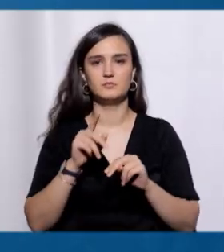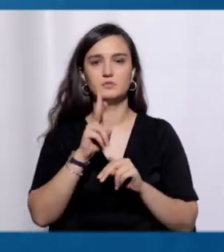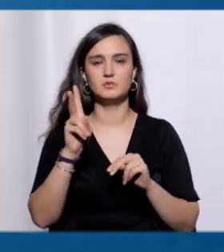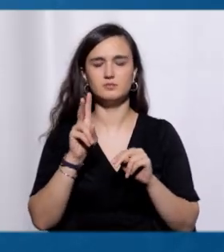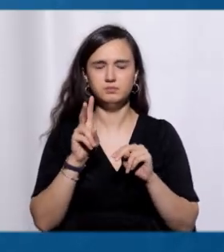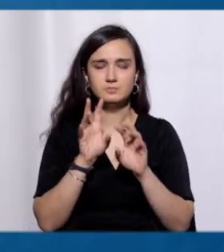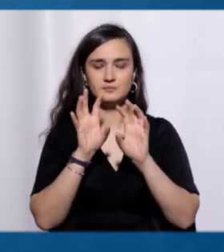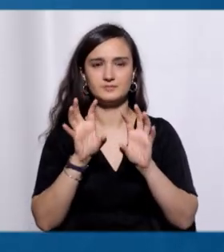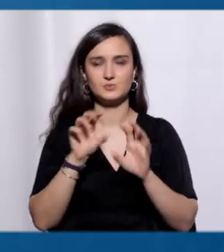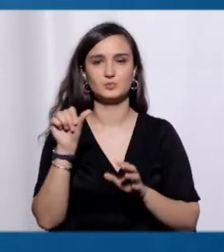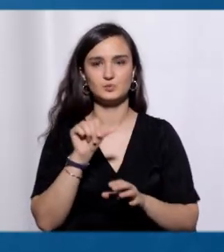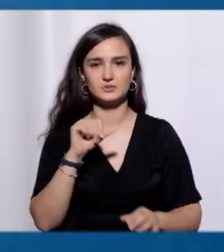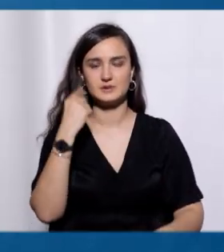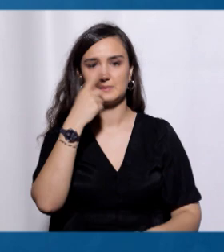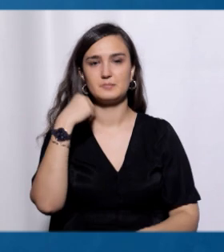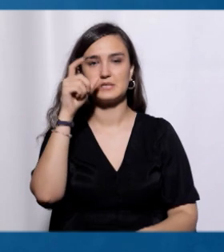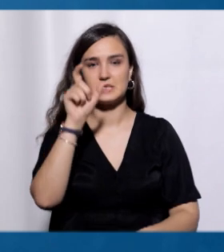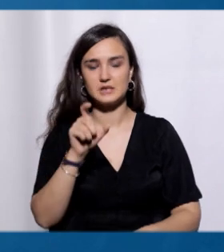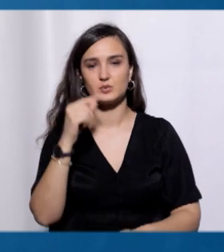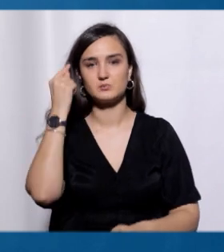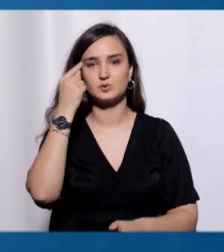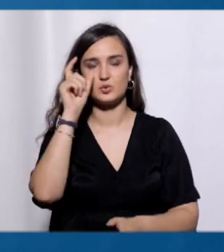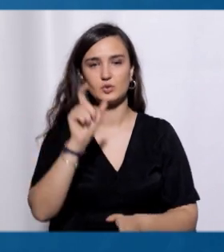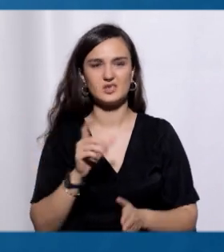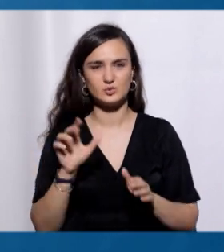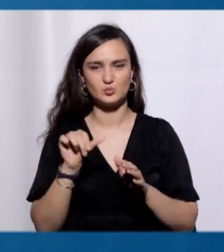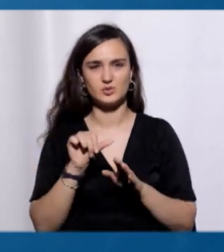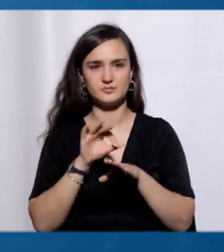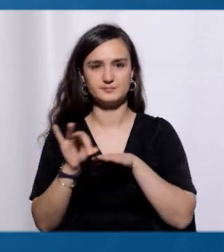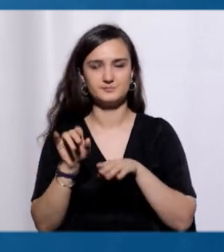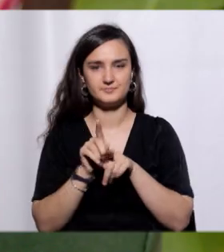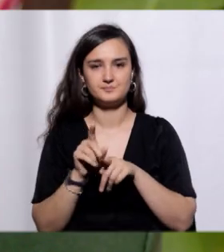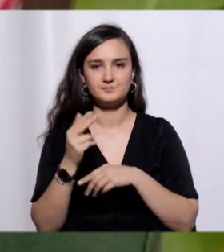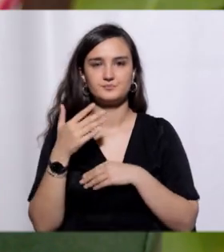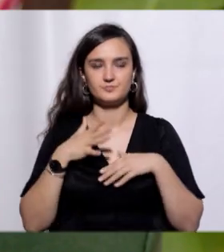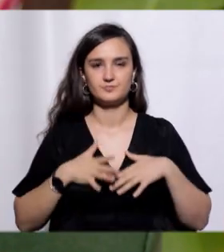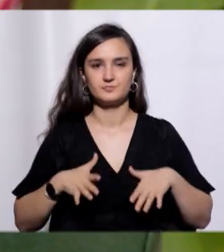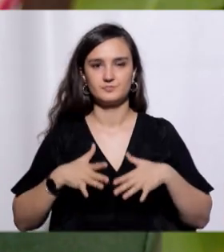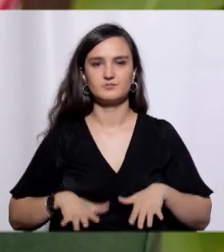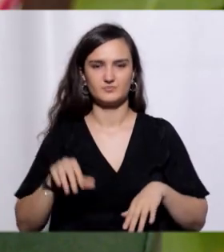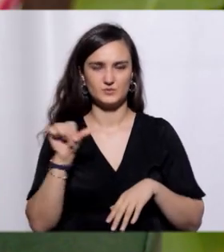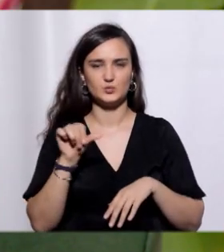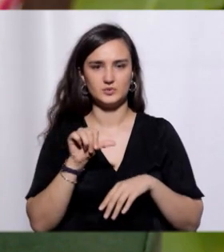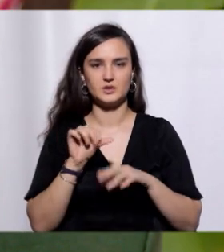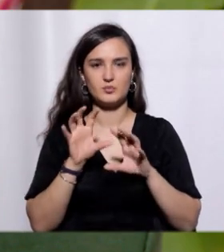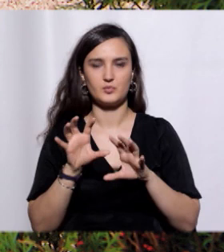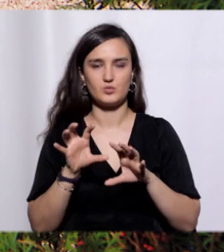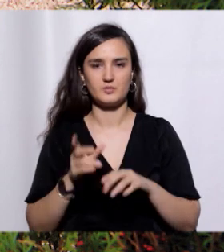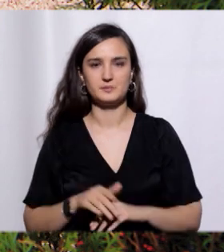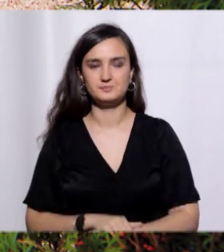way, emotionally, physically, psychologically. Yes, and this is in Georgian, sastikad